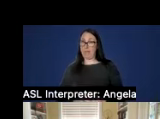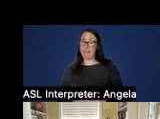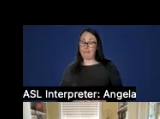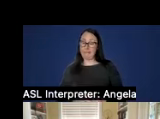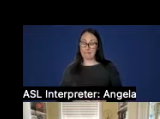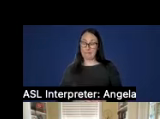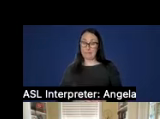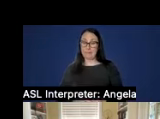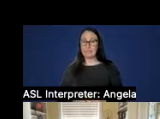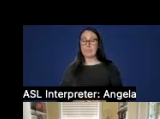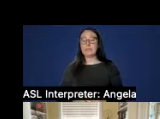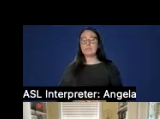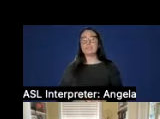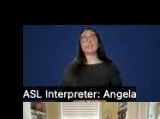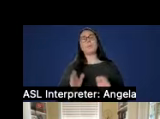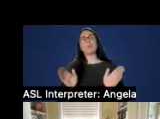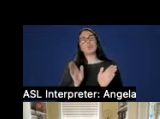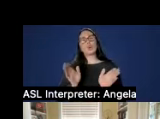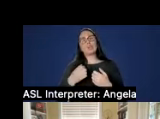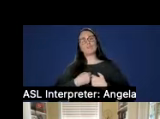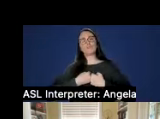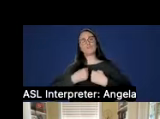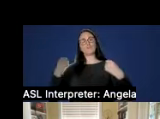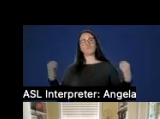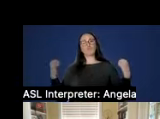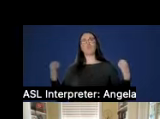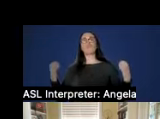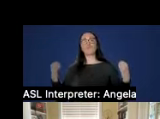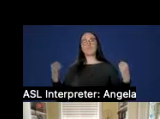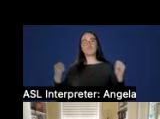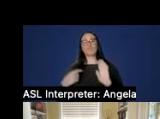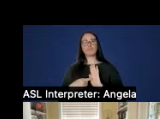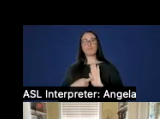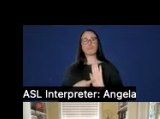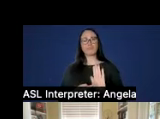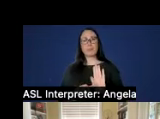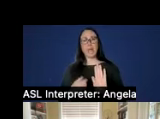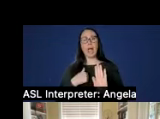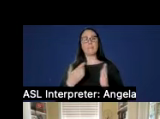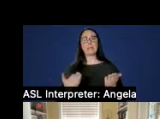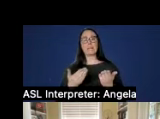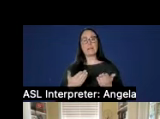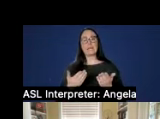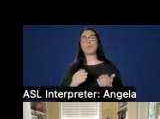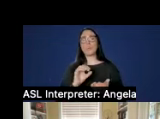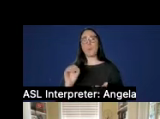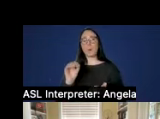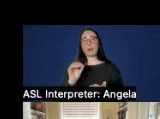encourage vulnerability, I'll be vulnerable with you. I have been with MUSAC since May of last